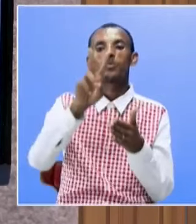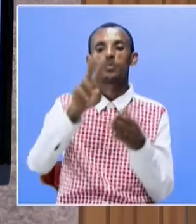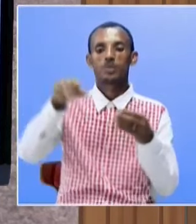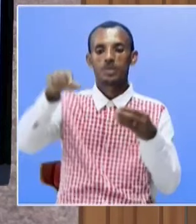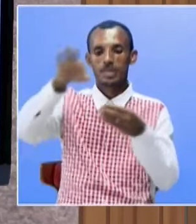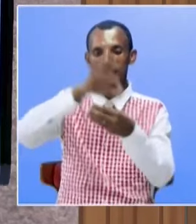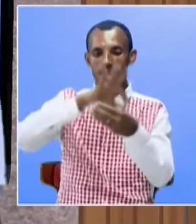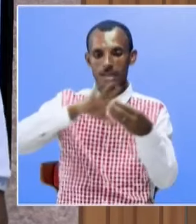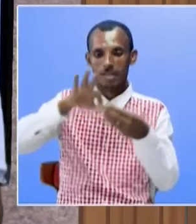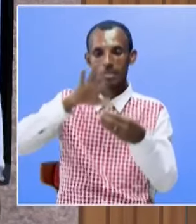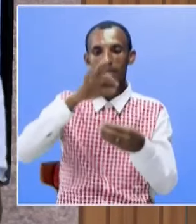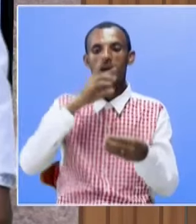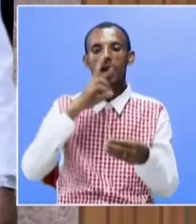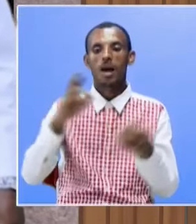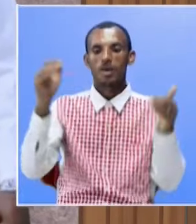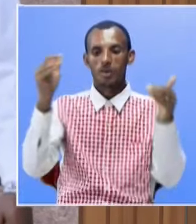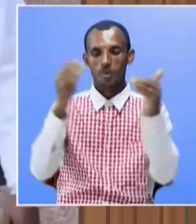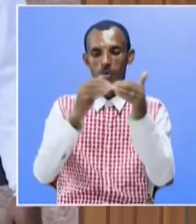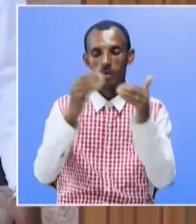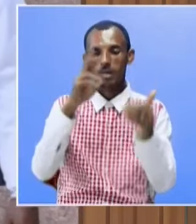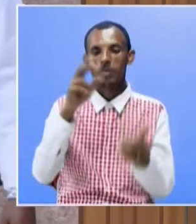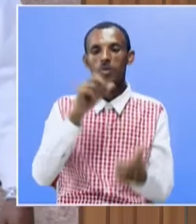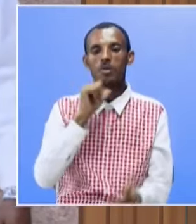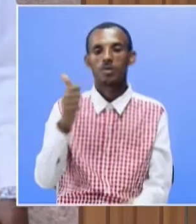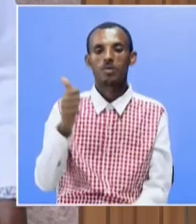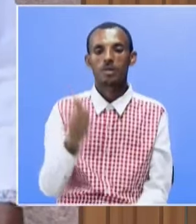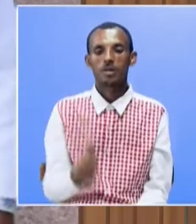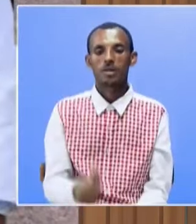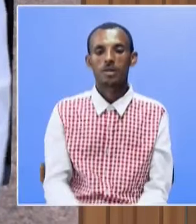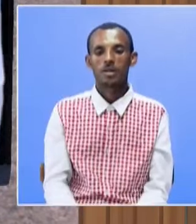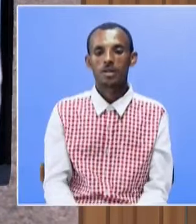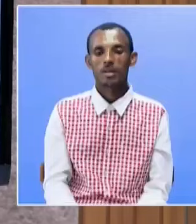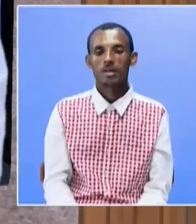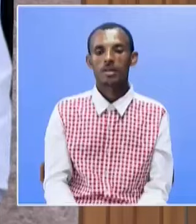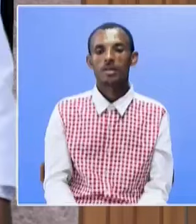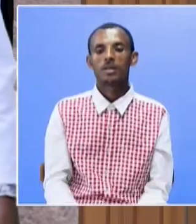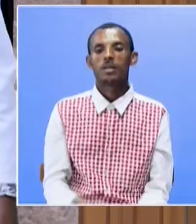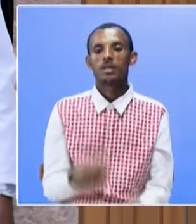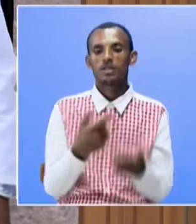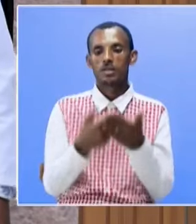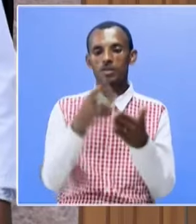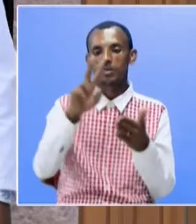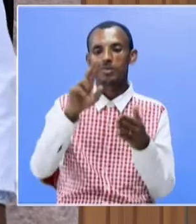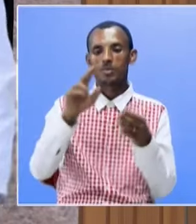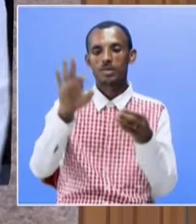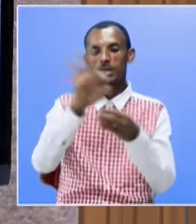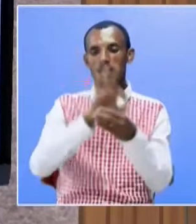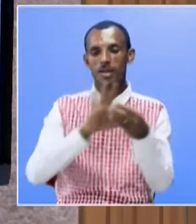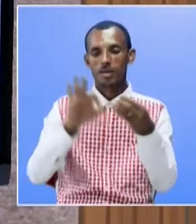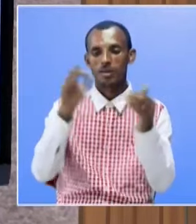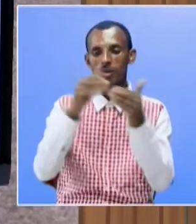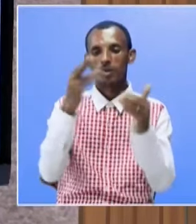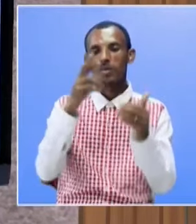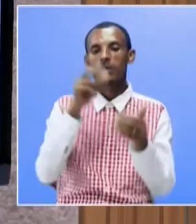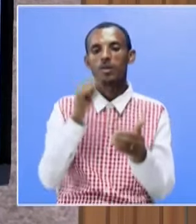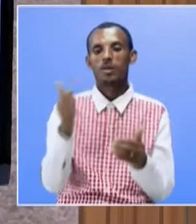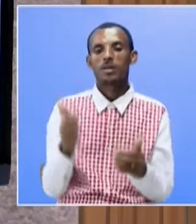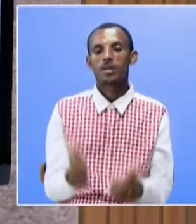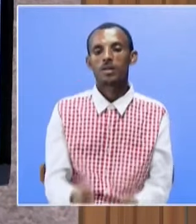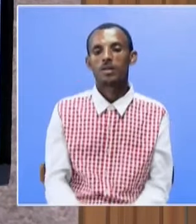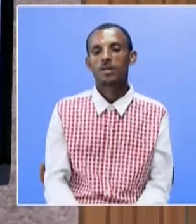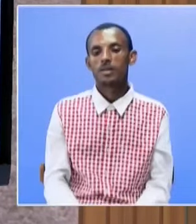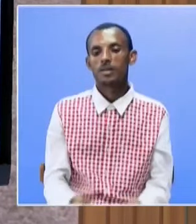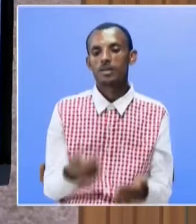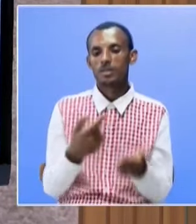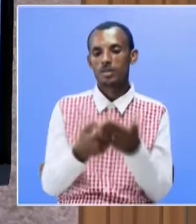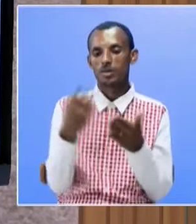circles are congruent or not. Are these two circles congruent? Does this circle fit on